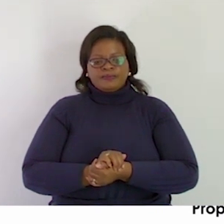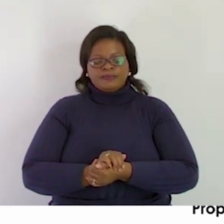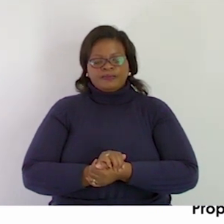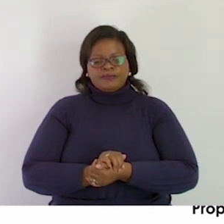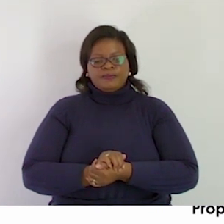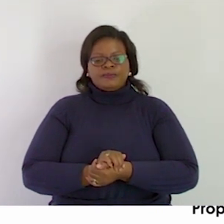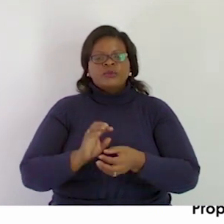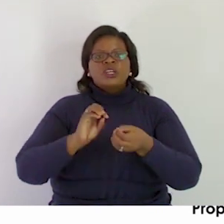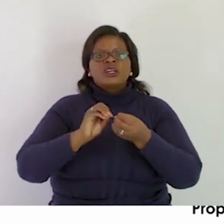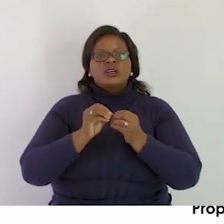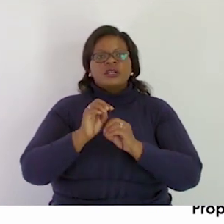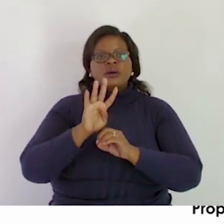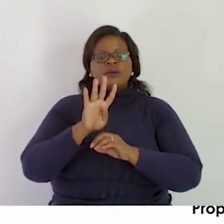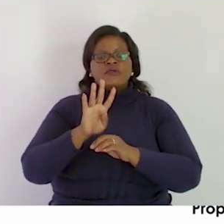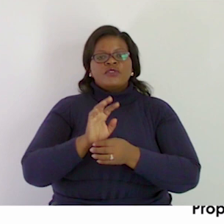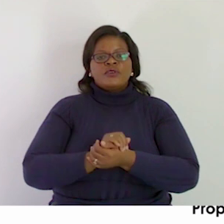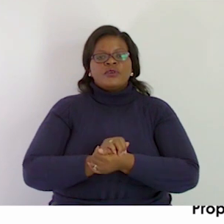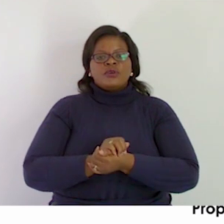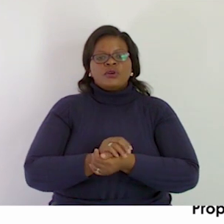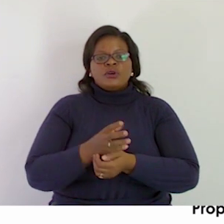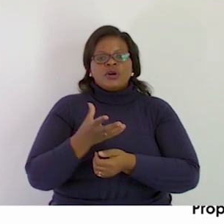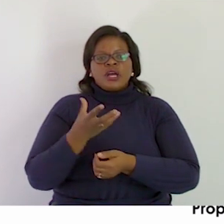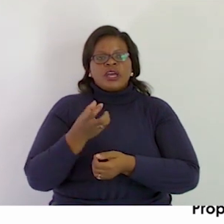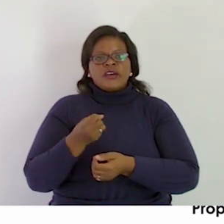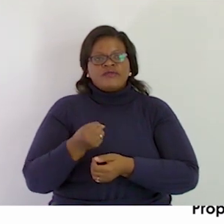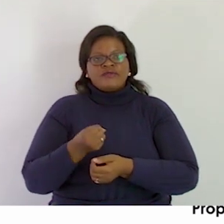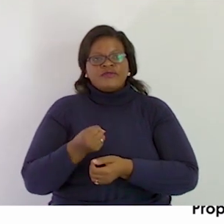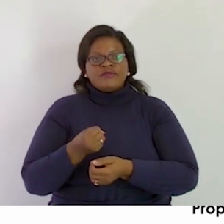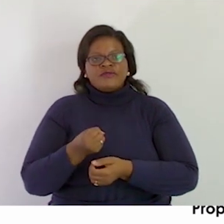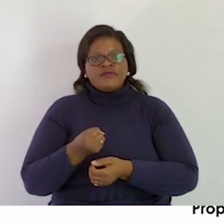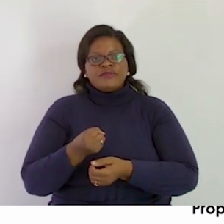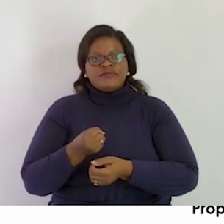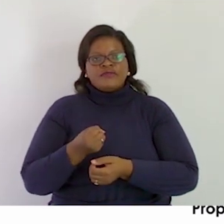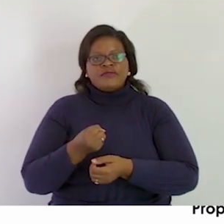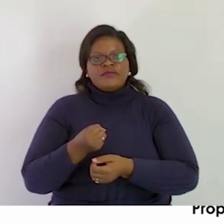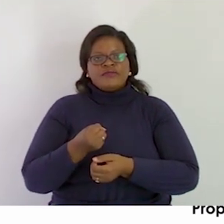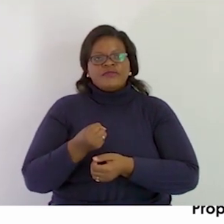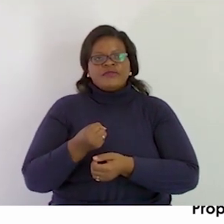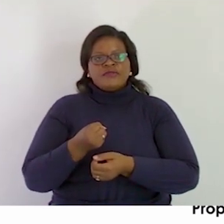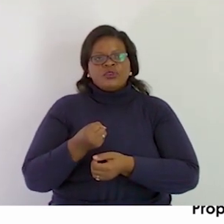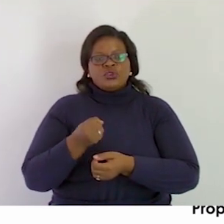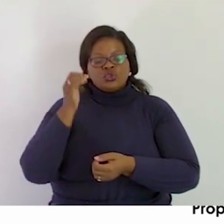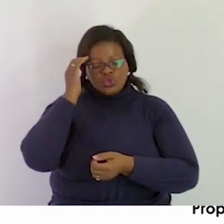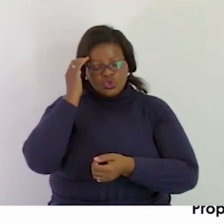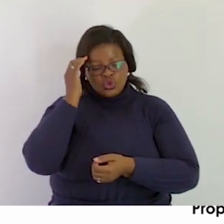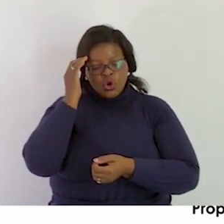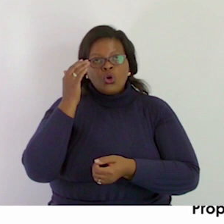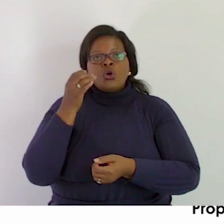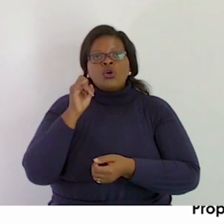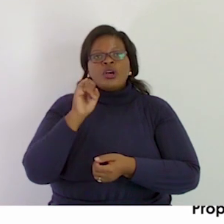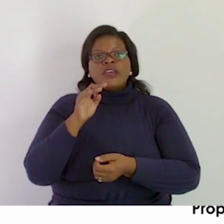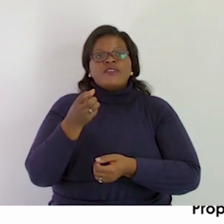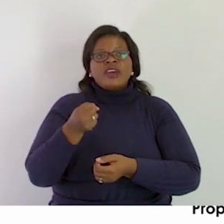At number 4, you have to, where there is x, at A, where there is